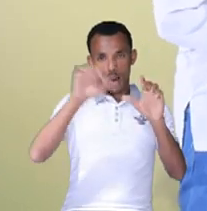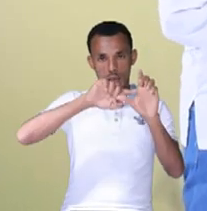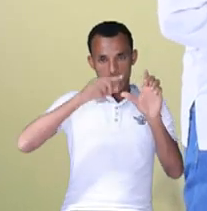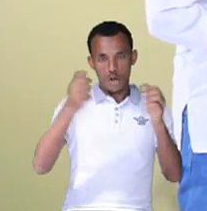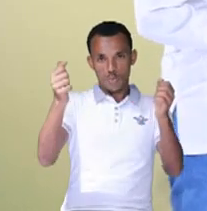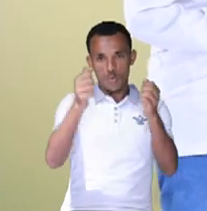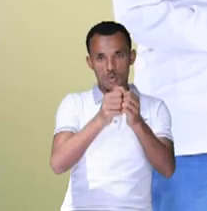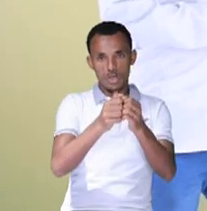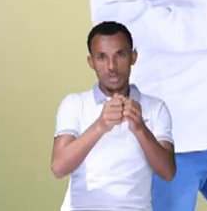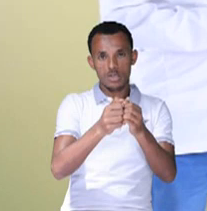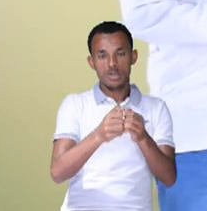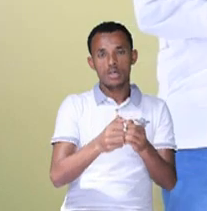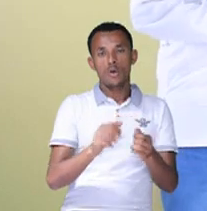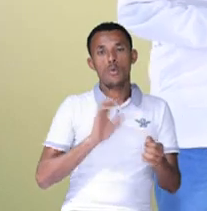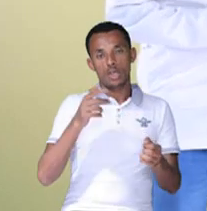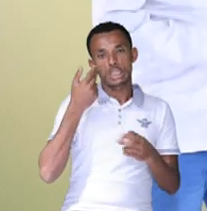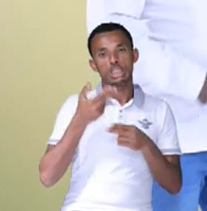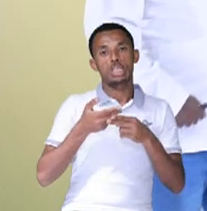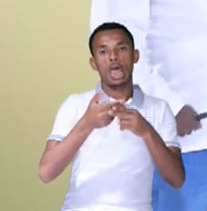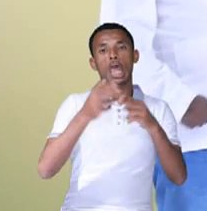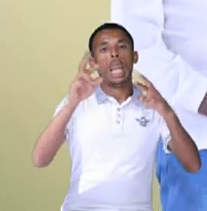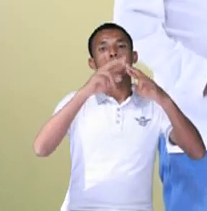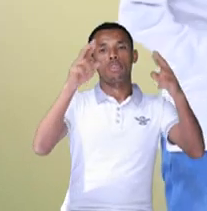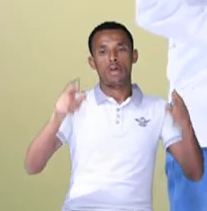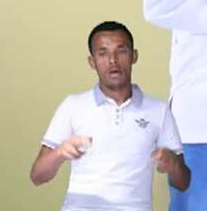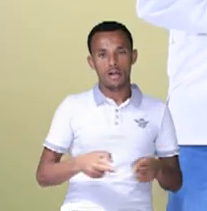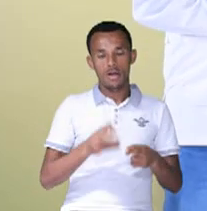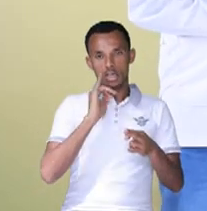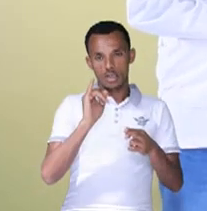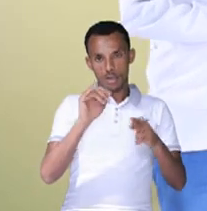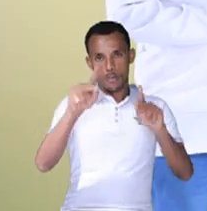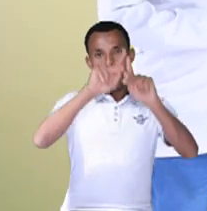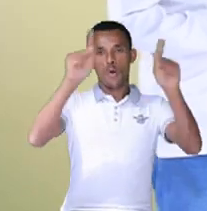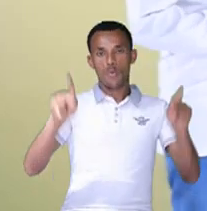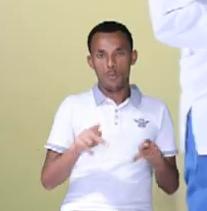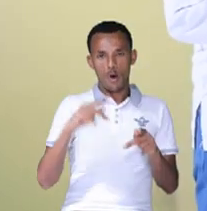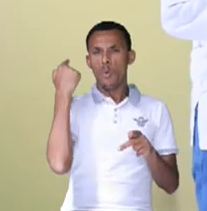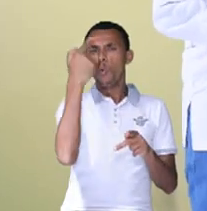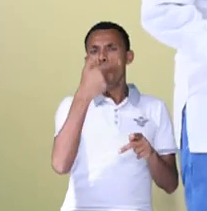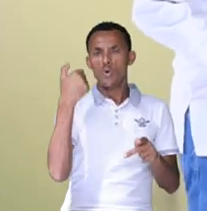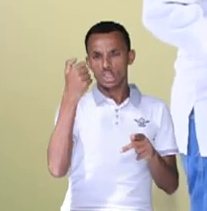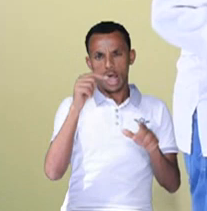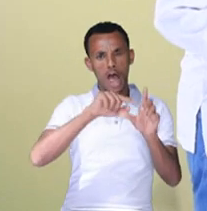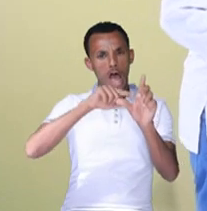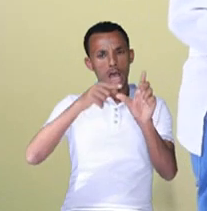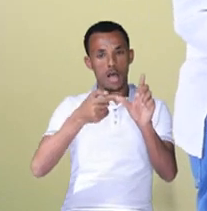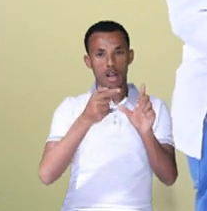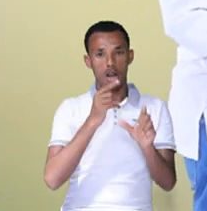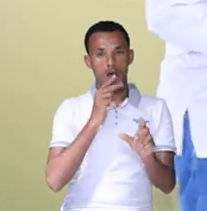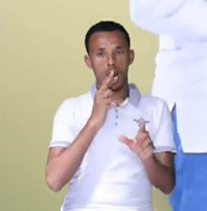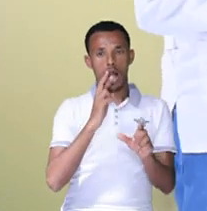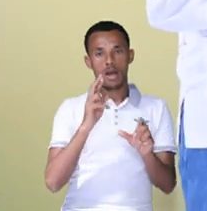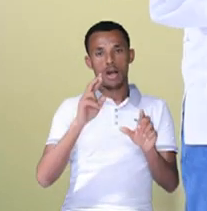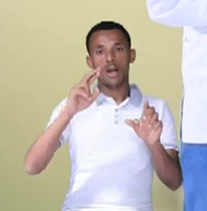we say also what? Rectangle. Rectangle is a parallelogram whose angles are